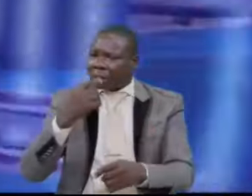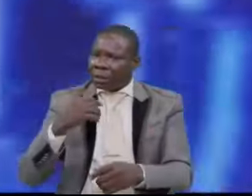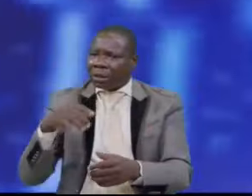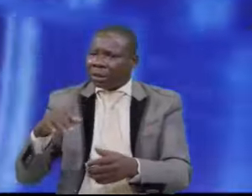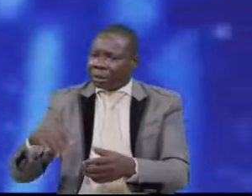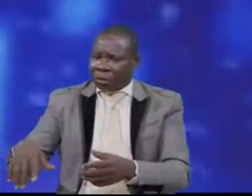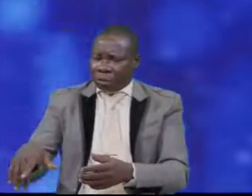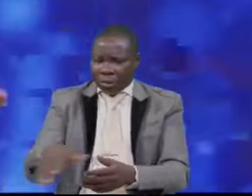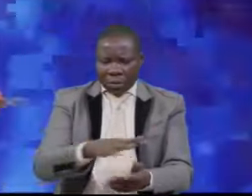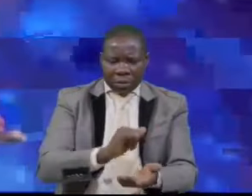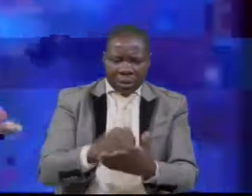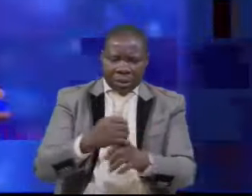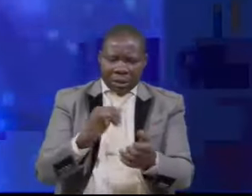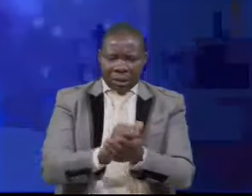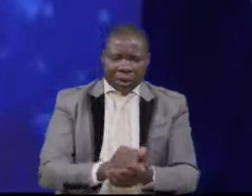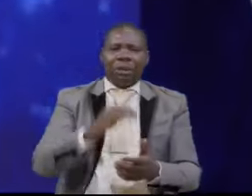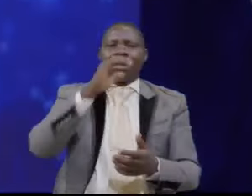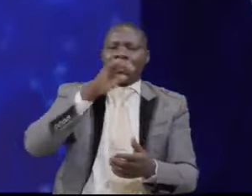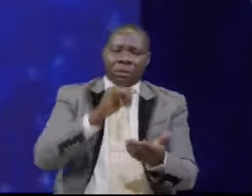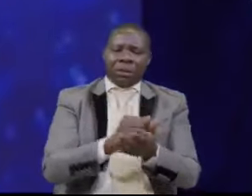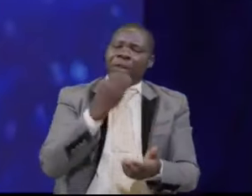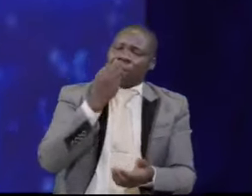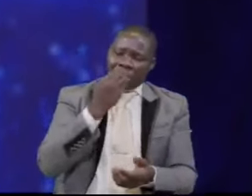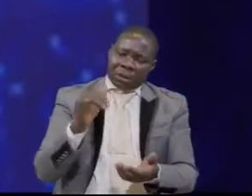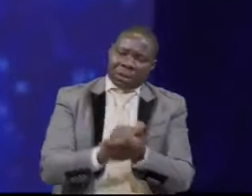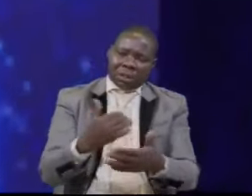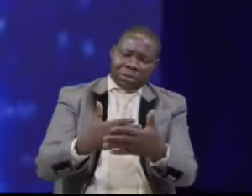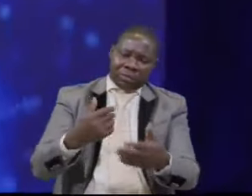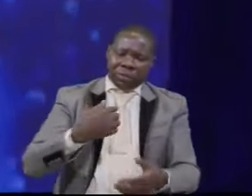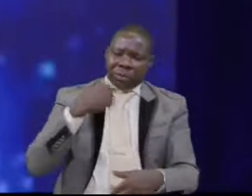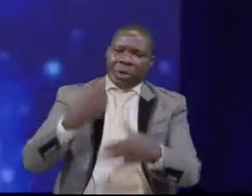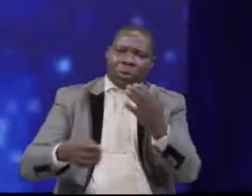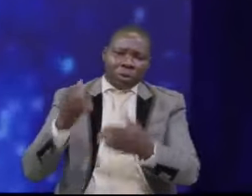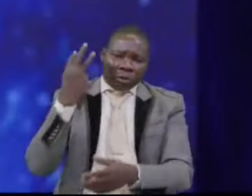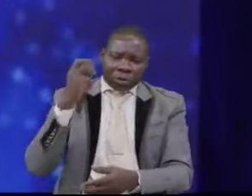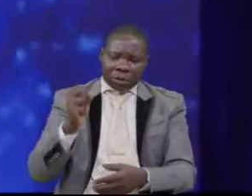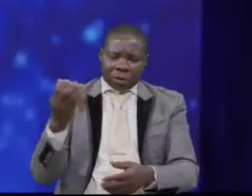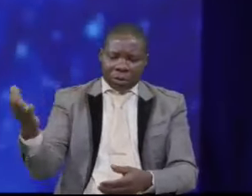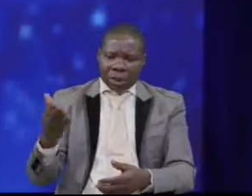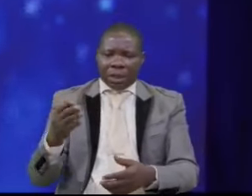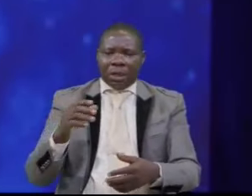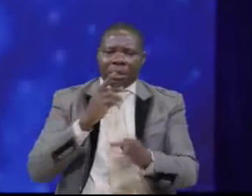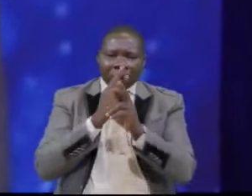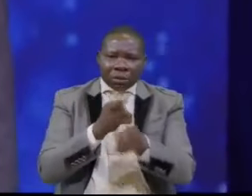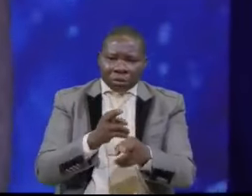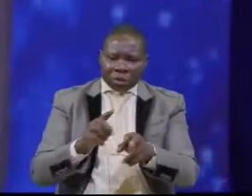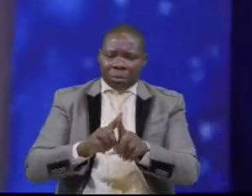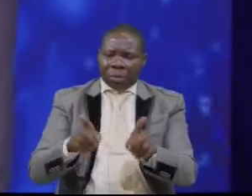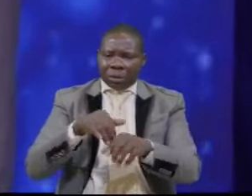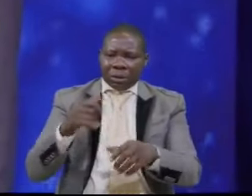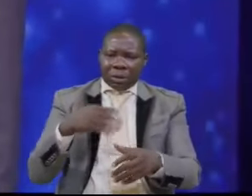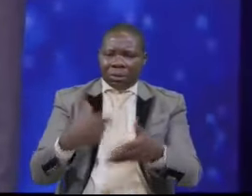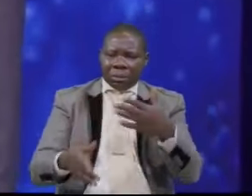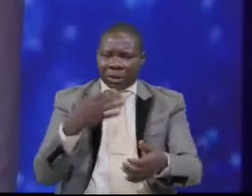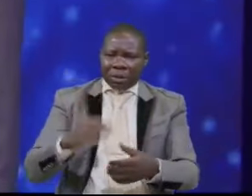that before me, what was their outcome? But in the case of Daniel, he read